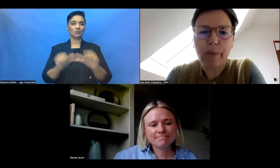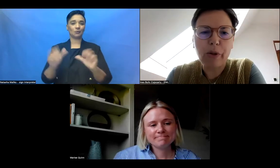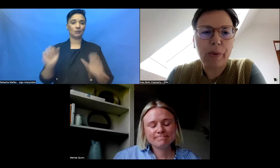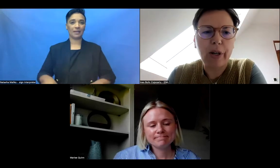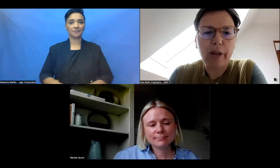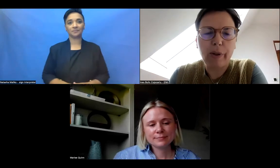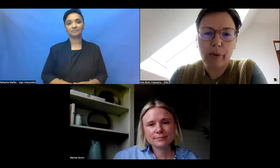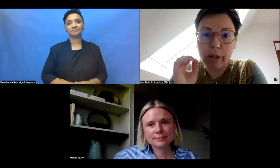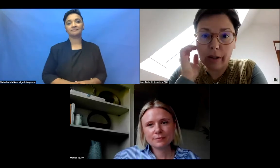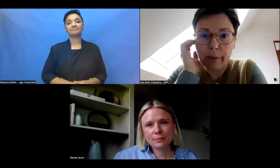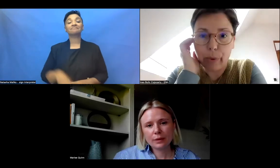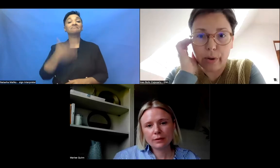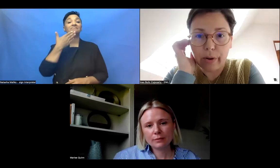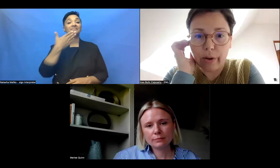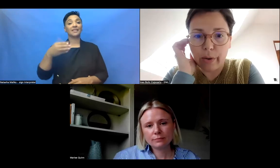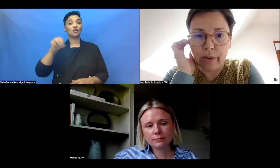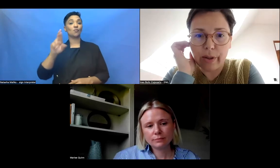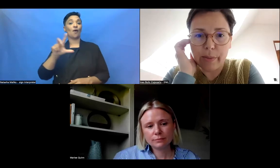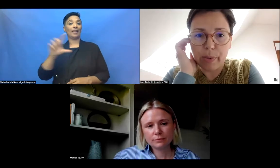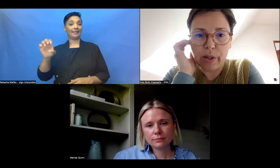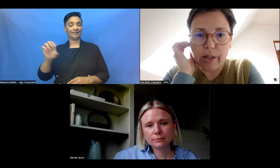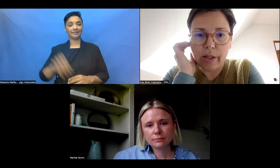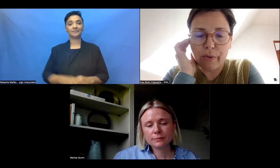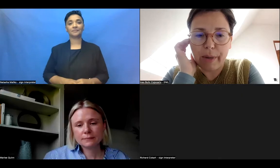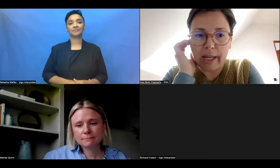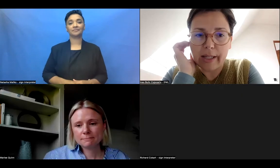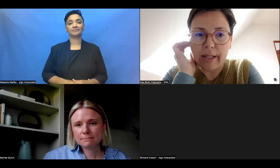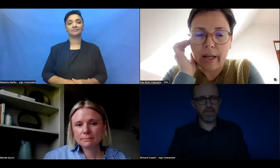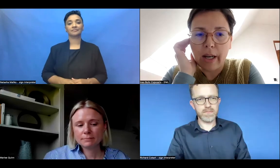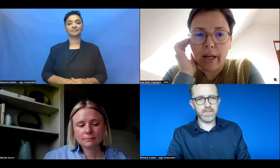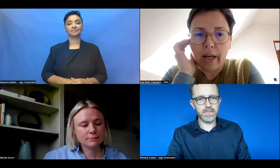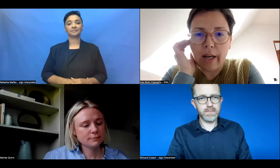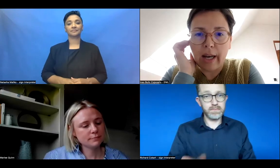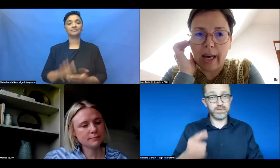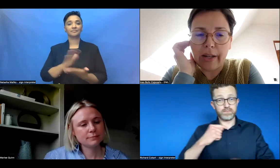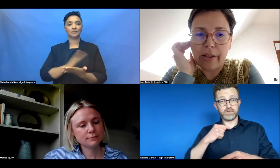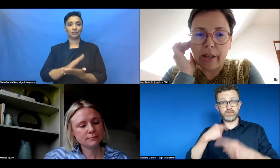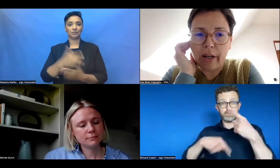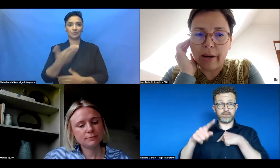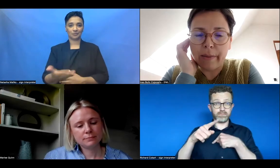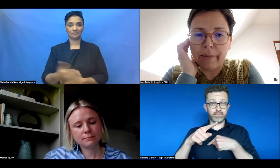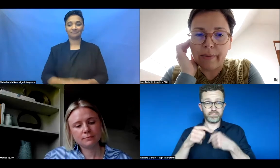Thank you so much, Marley. We couldn't agree more on these points you've made.